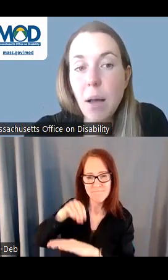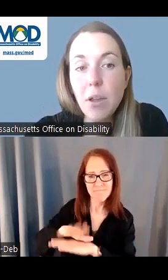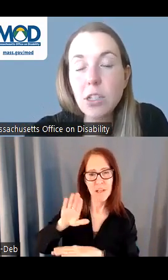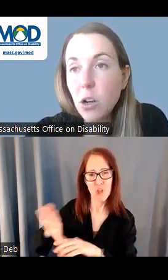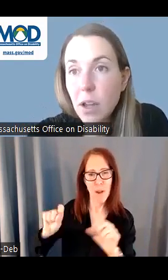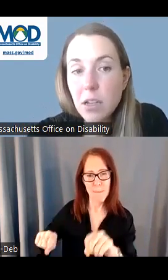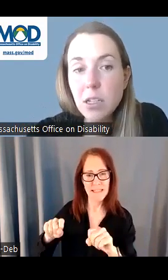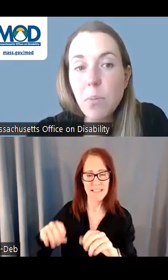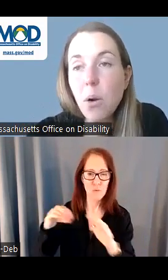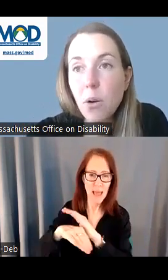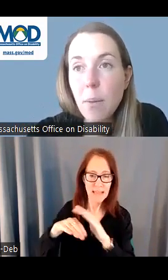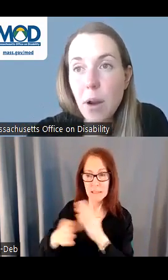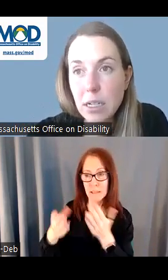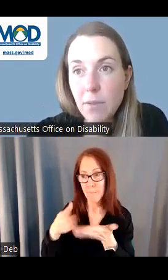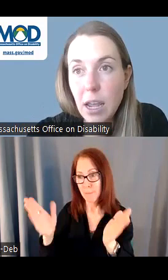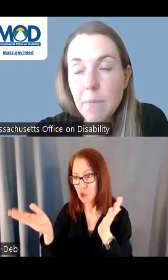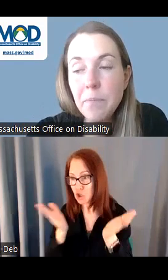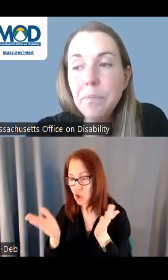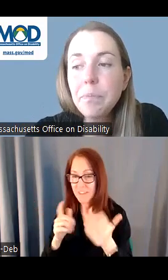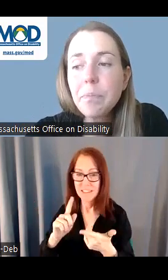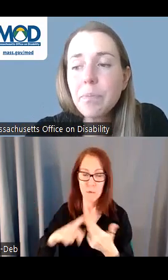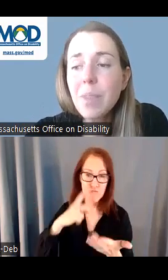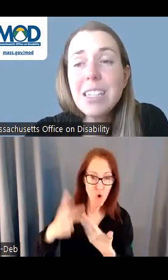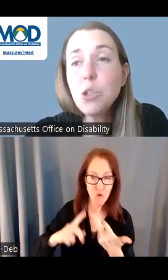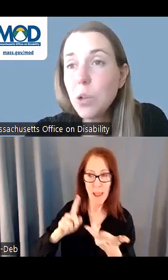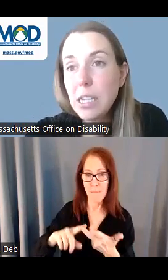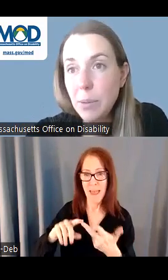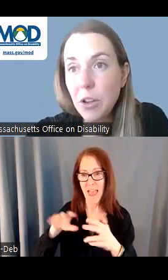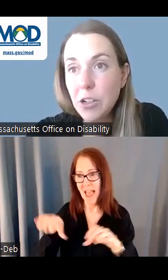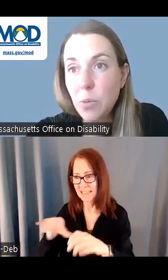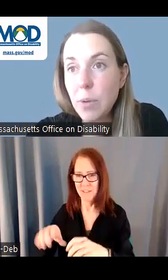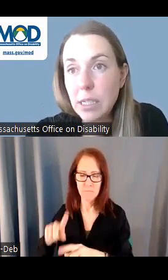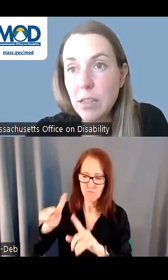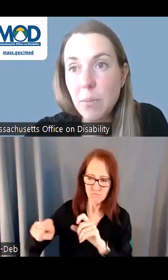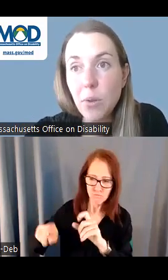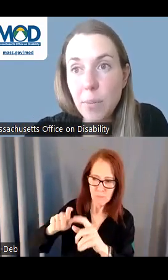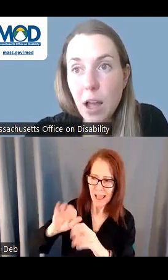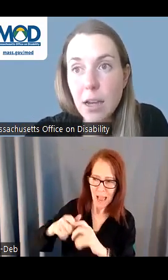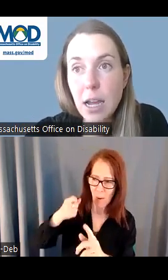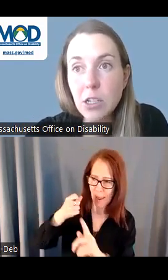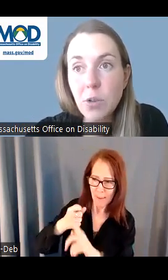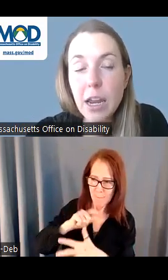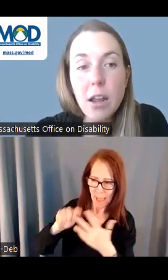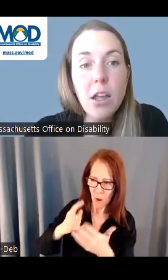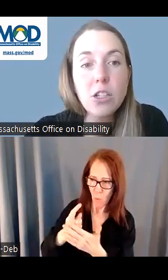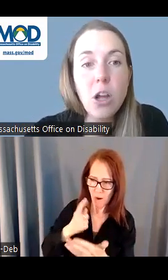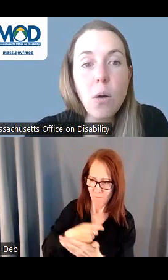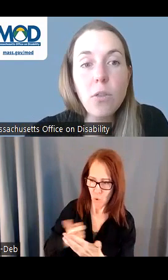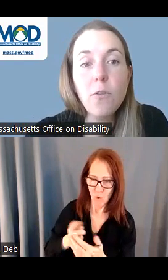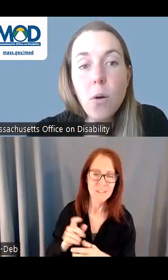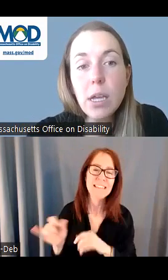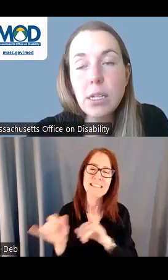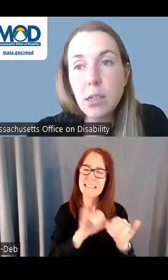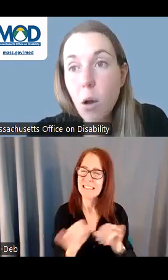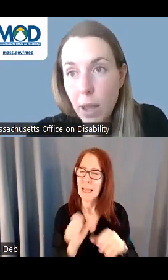the public service, program, or activity. This is really similar to what we see in the employment context, right? So